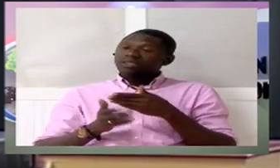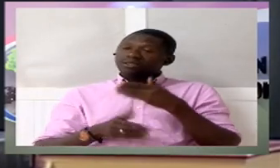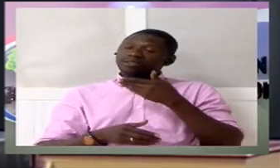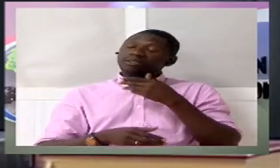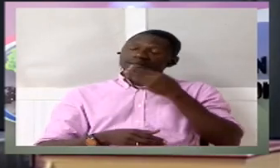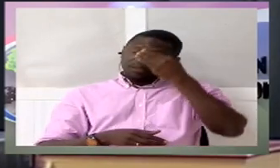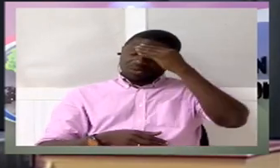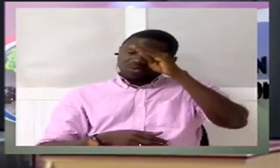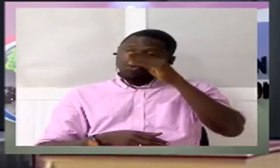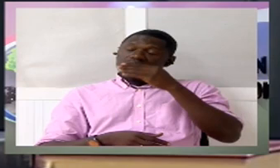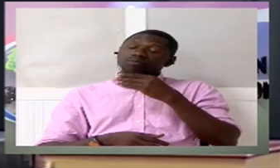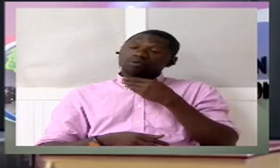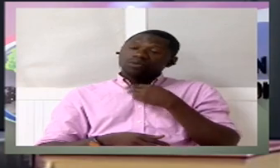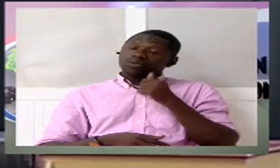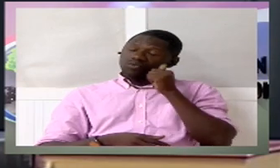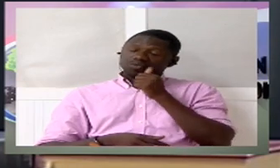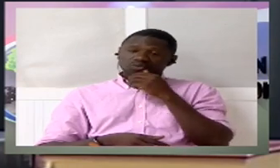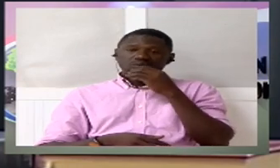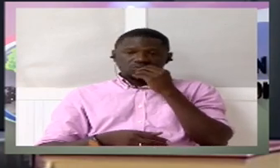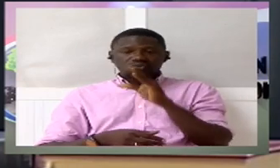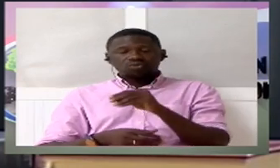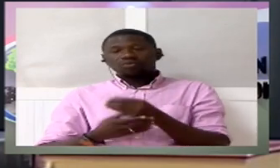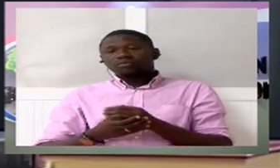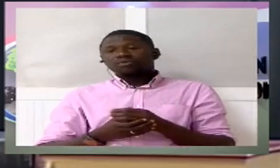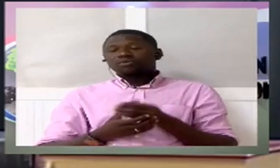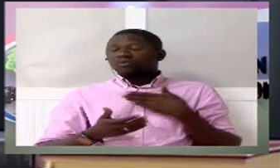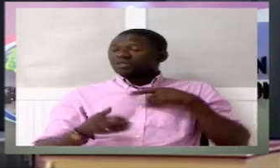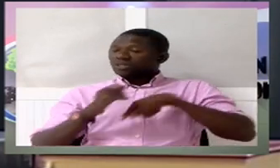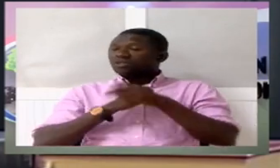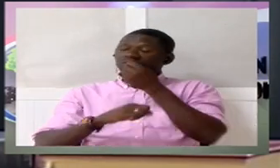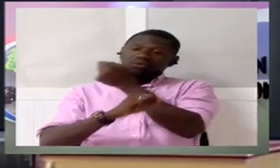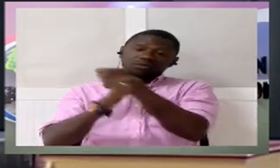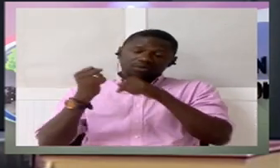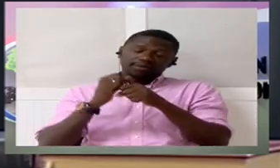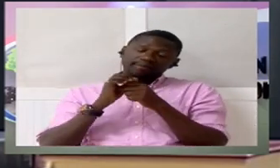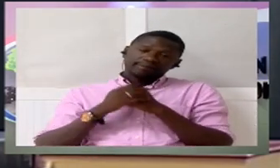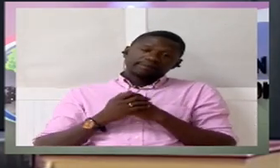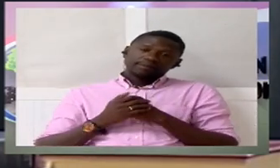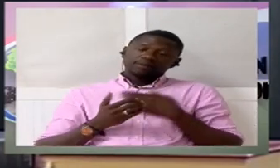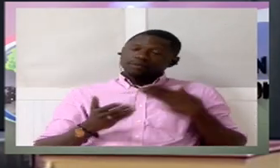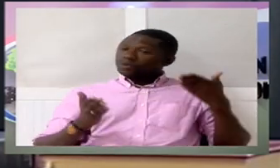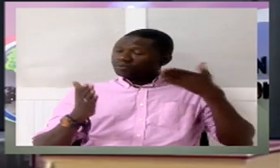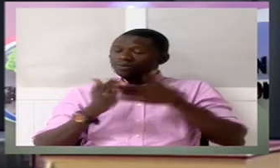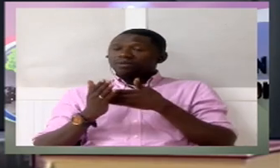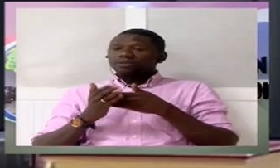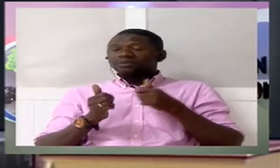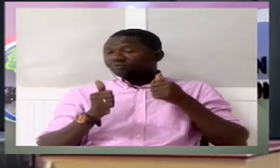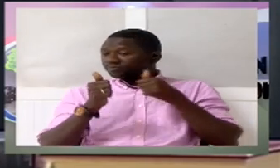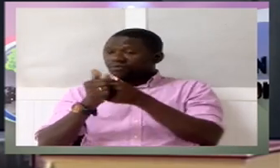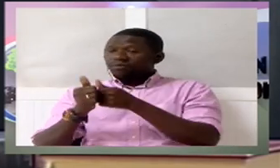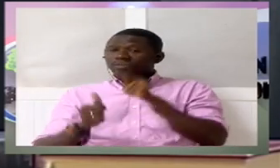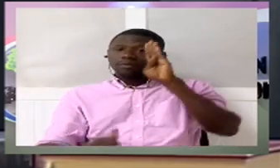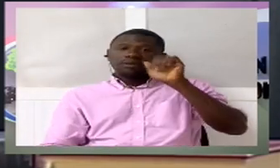the young man was in. And we were in that situation. They went after Baba's